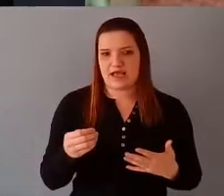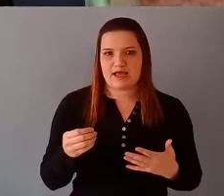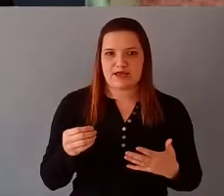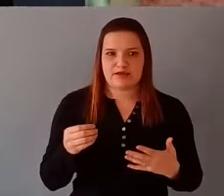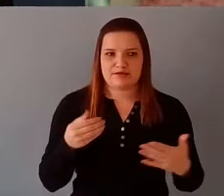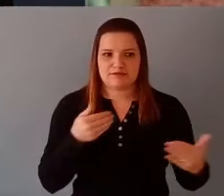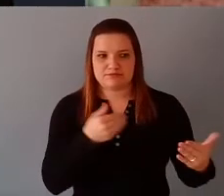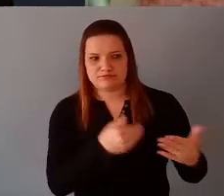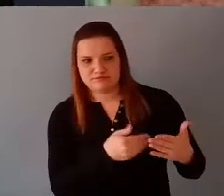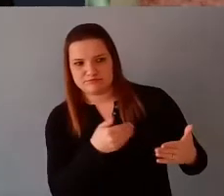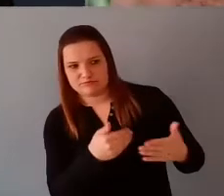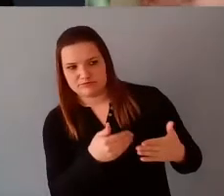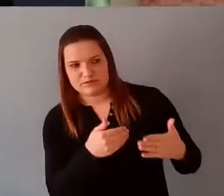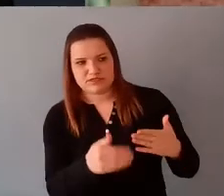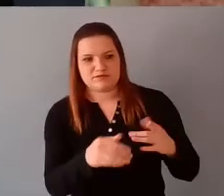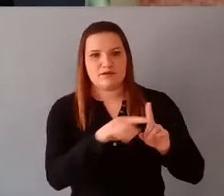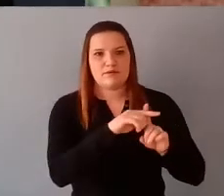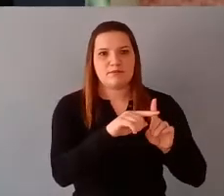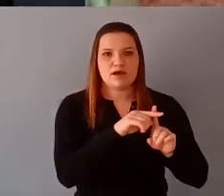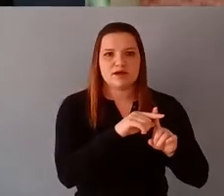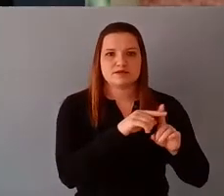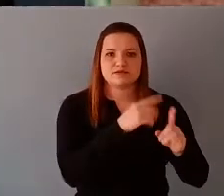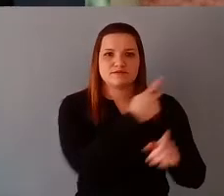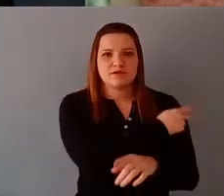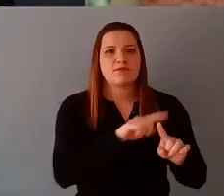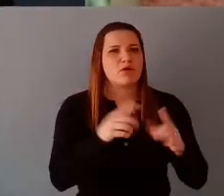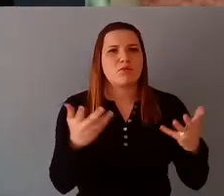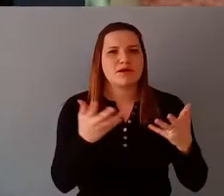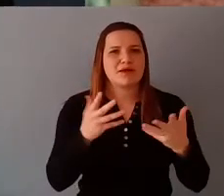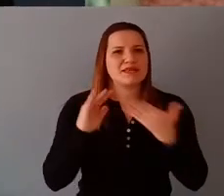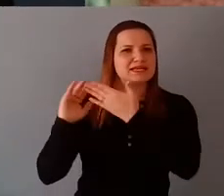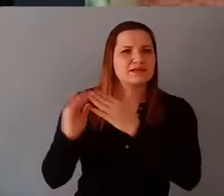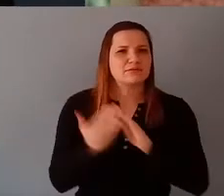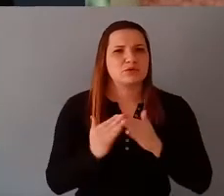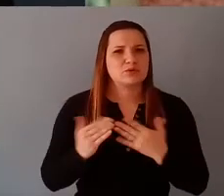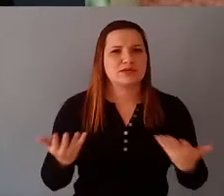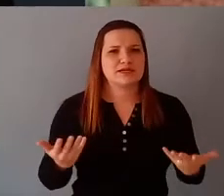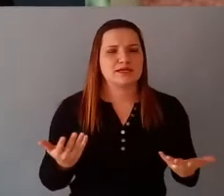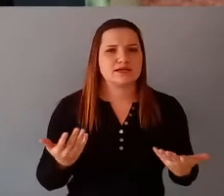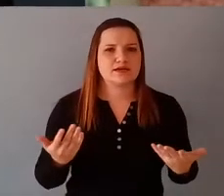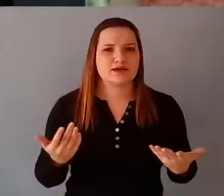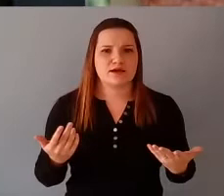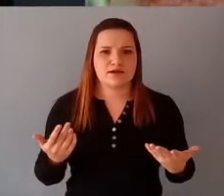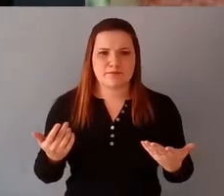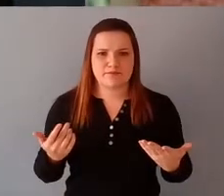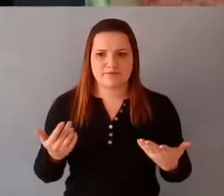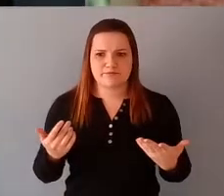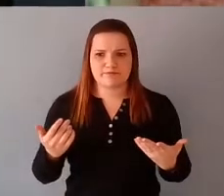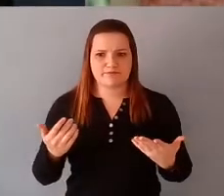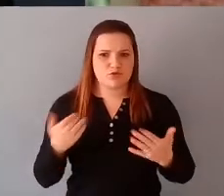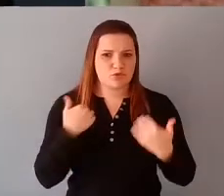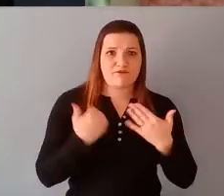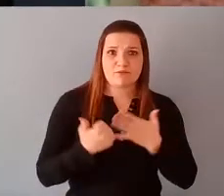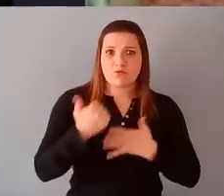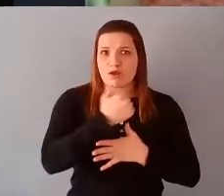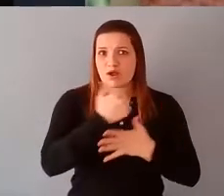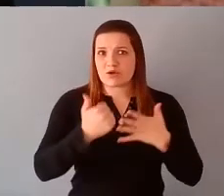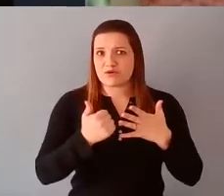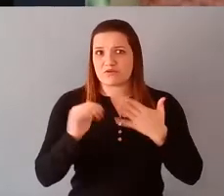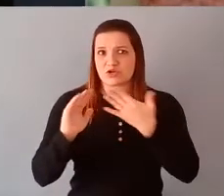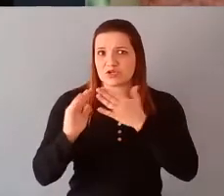to COVID positive patients. But what about the community? Is there a priority